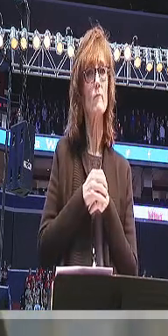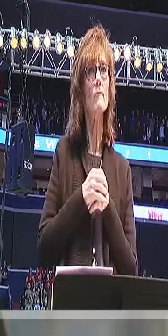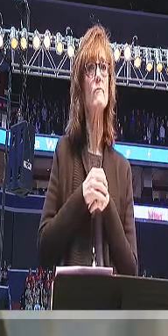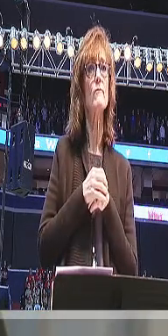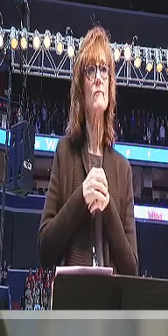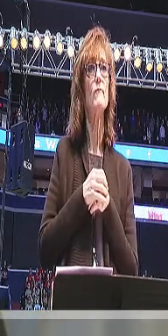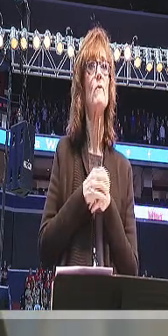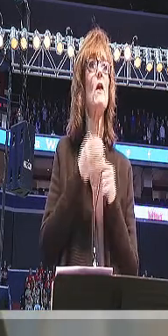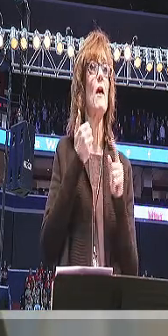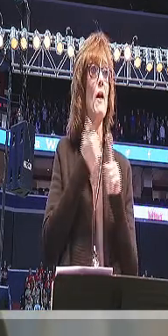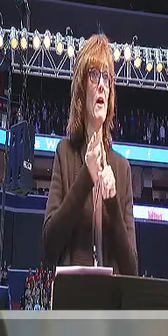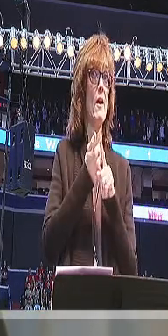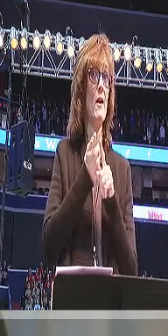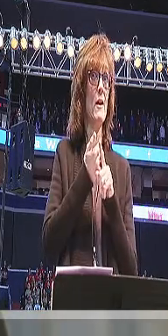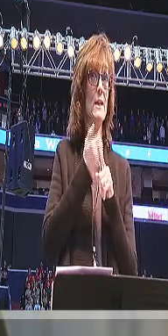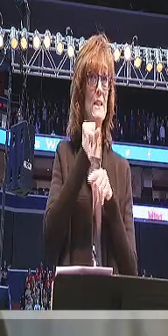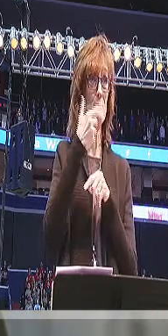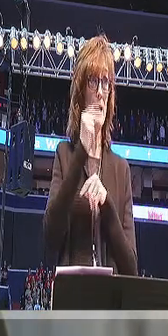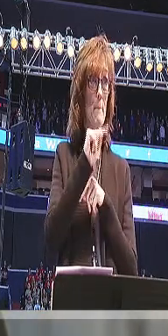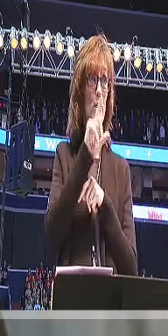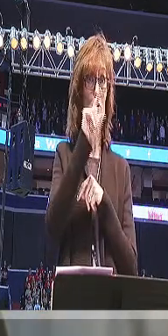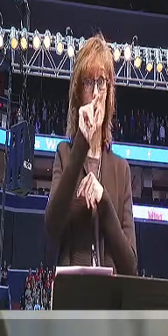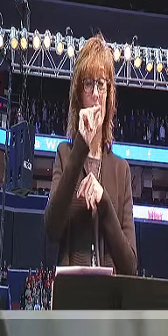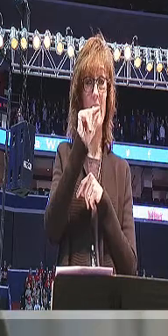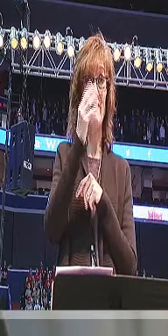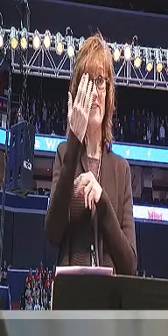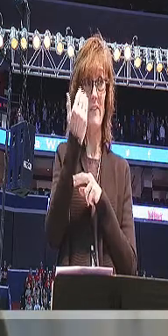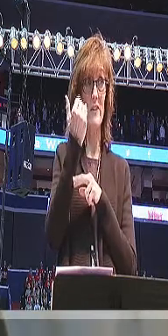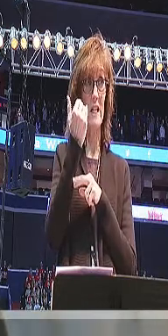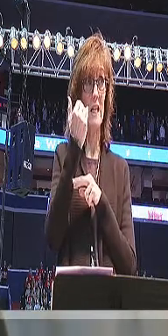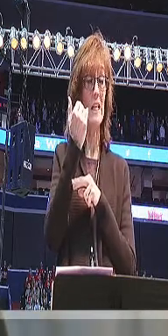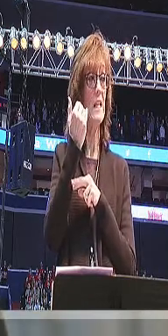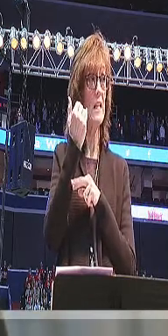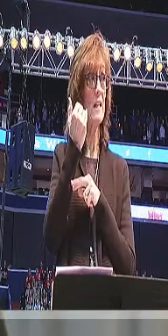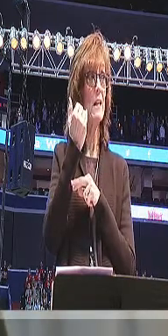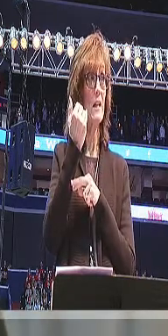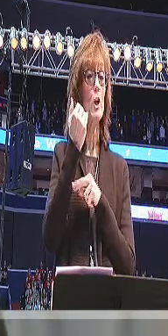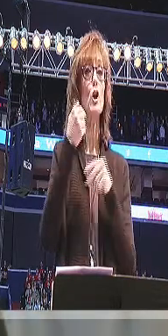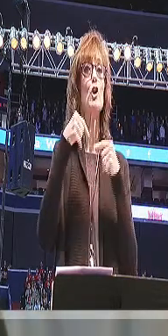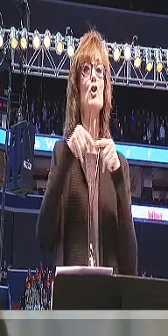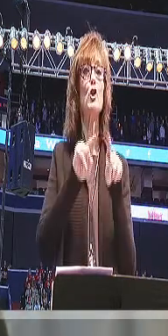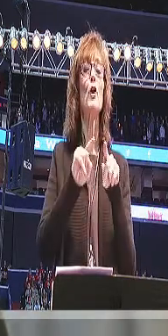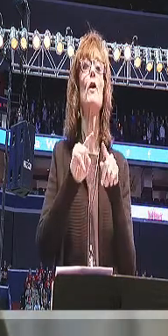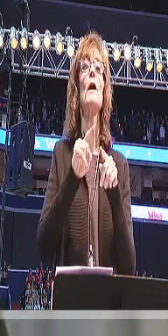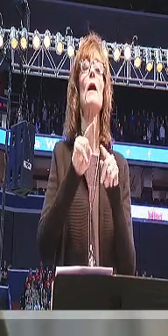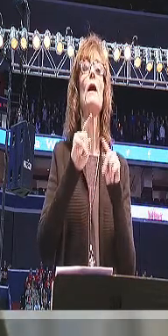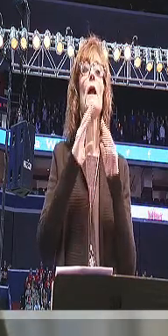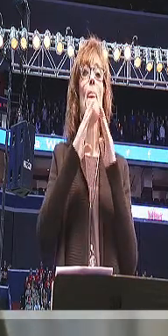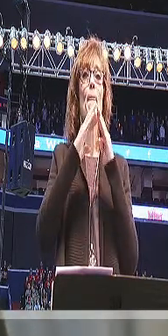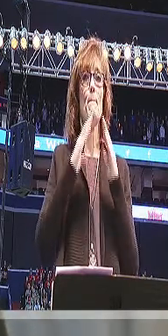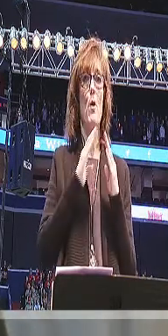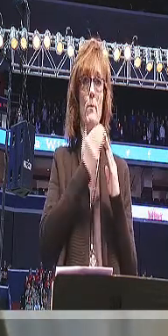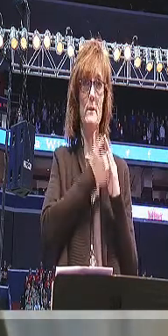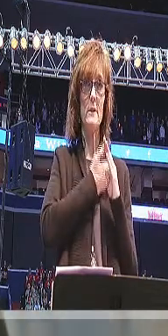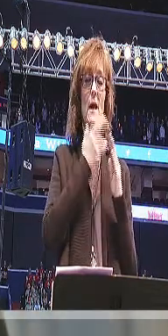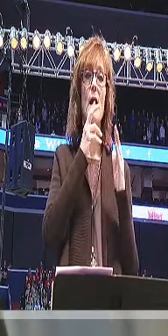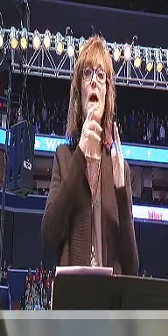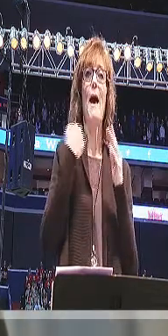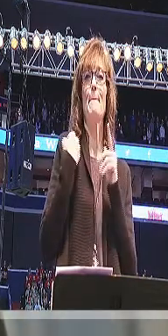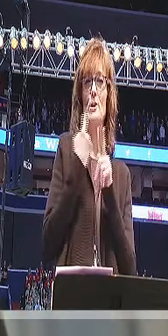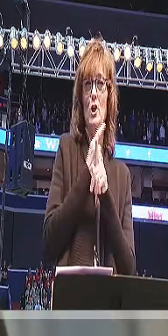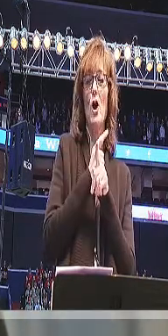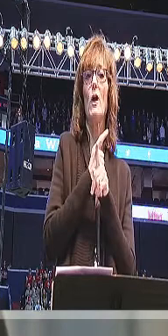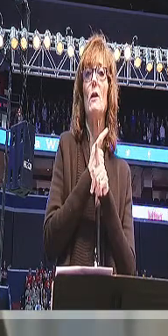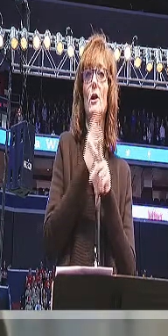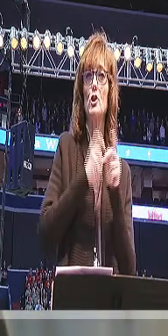of 2015, during his apostolic journey to the United States of America,